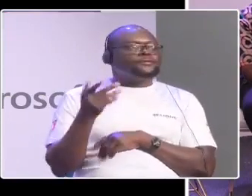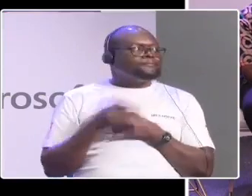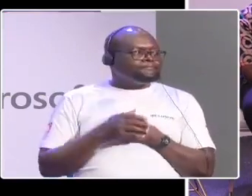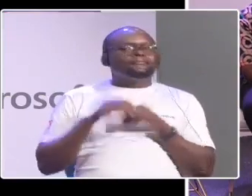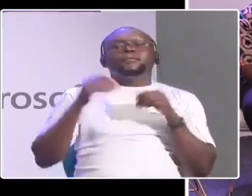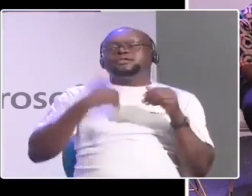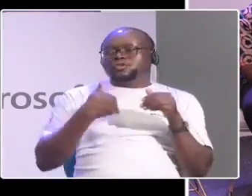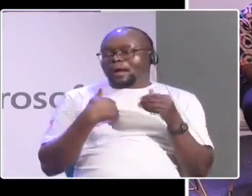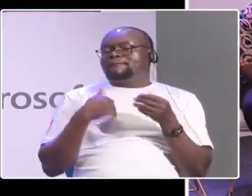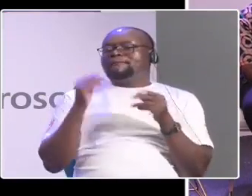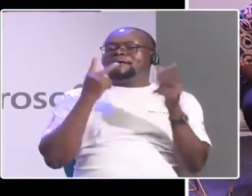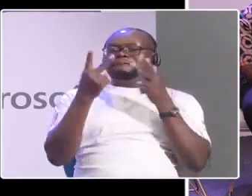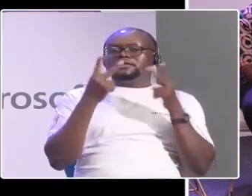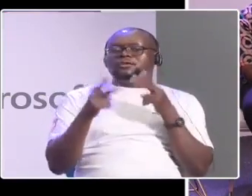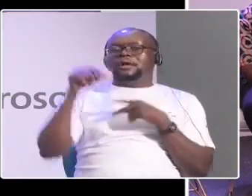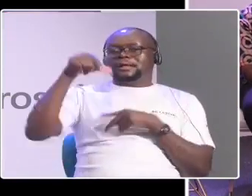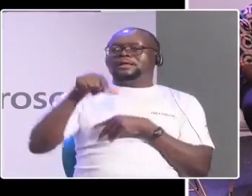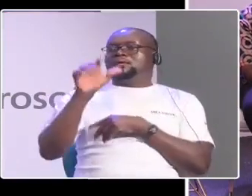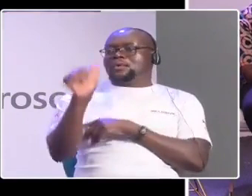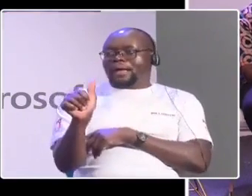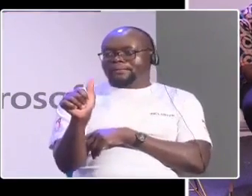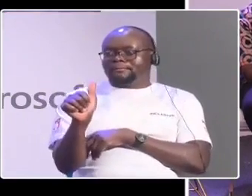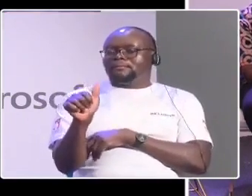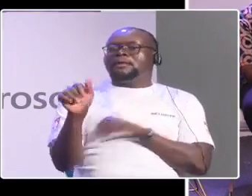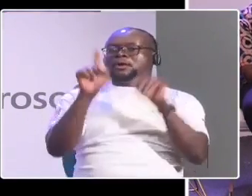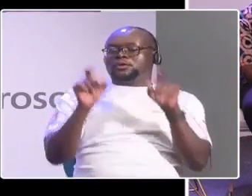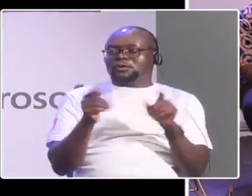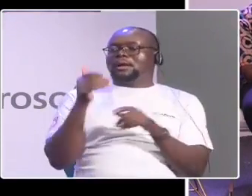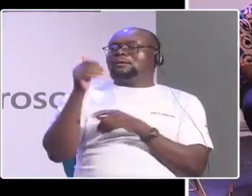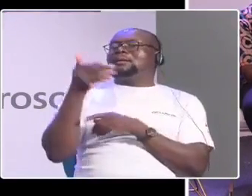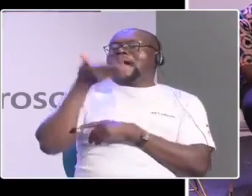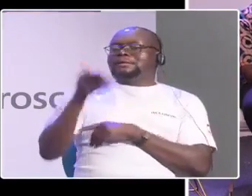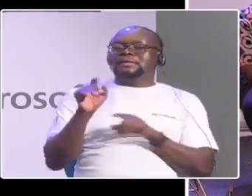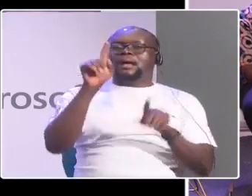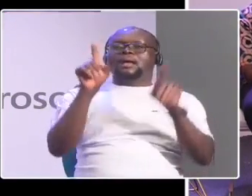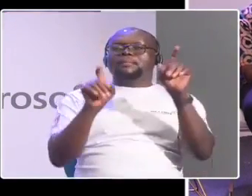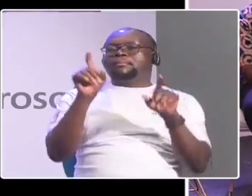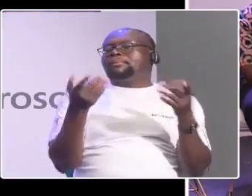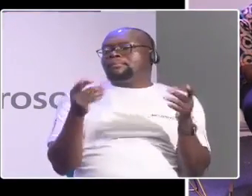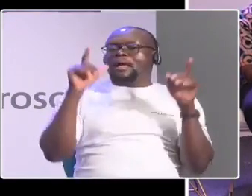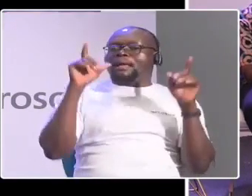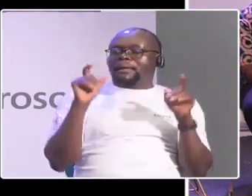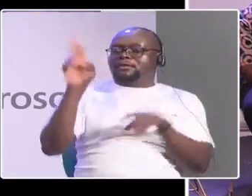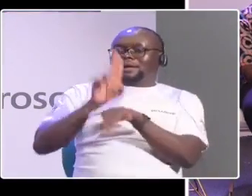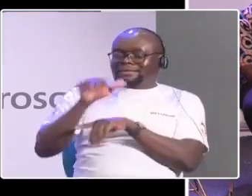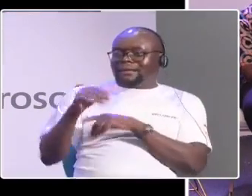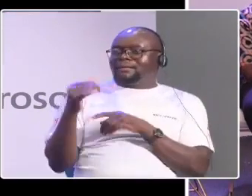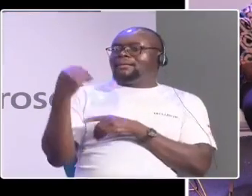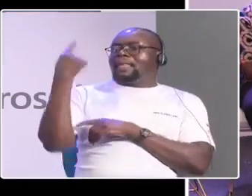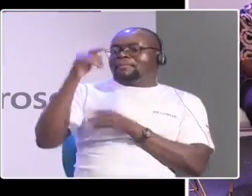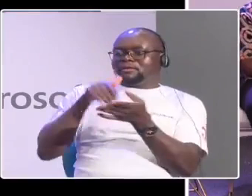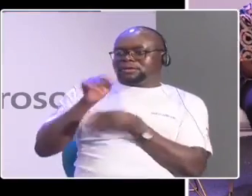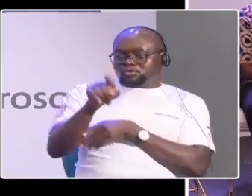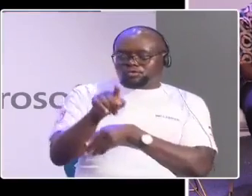to have what's called a visual QA, a visual question and answer of images. So you could share an image that was sent to